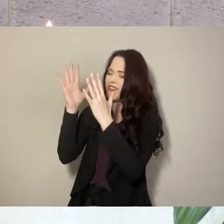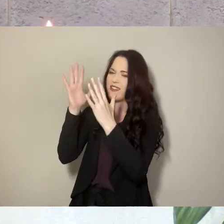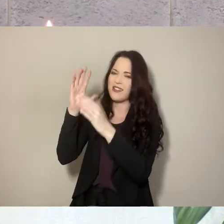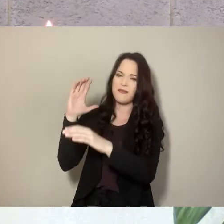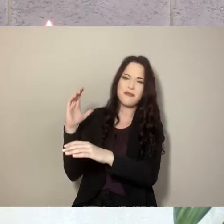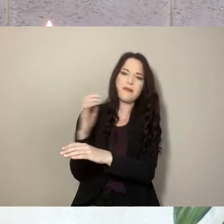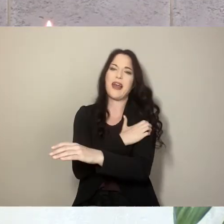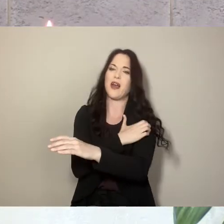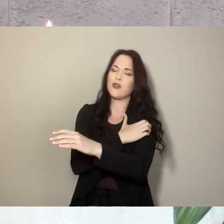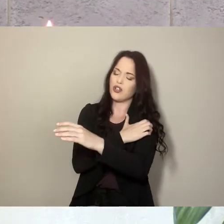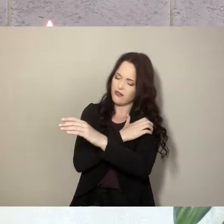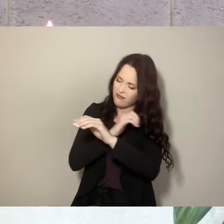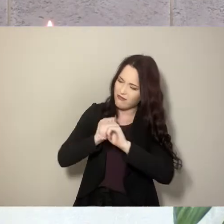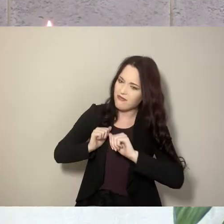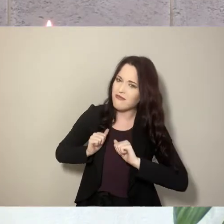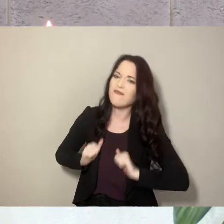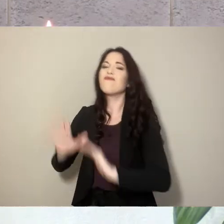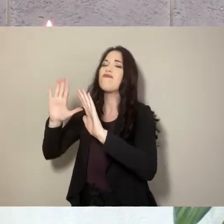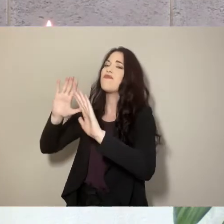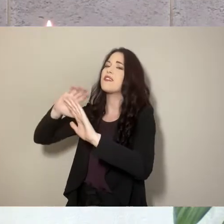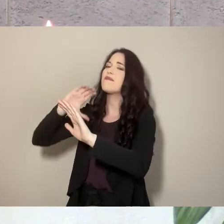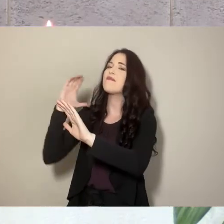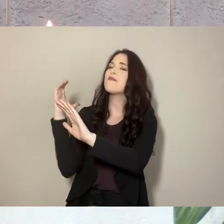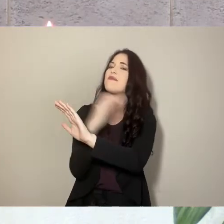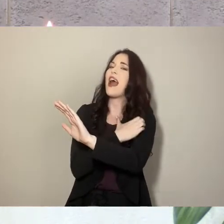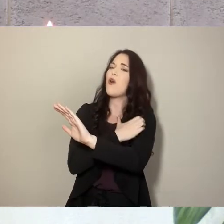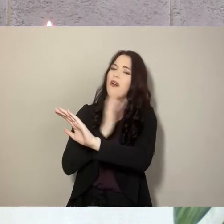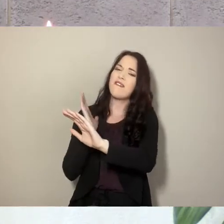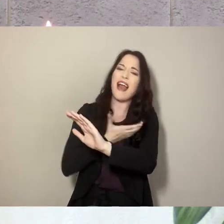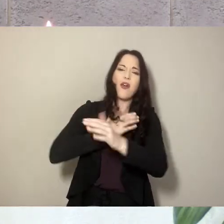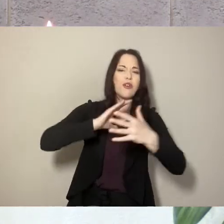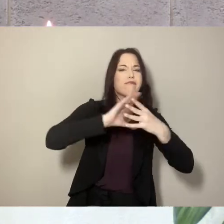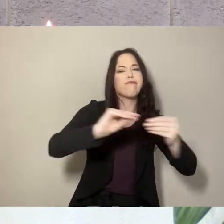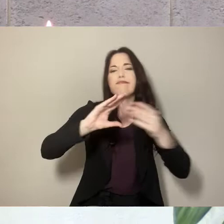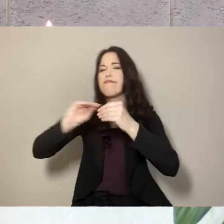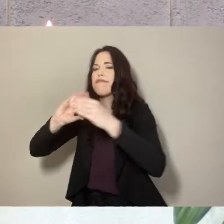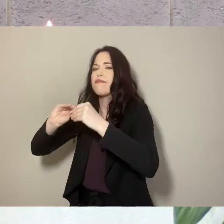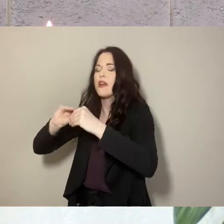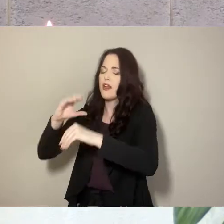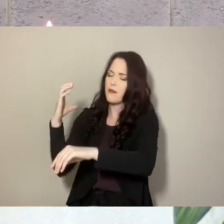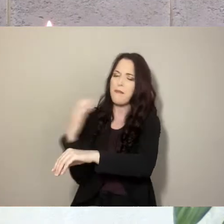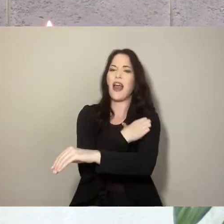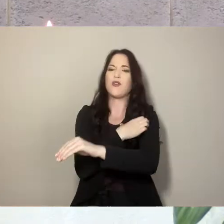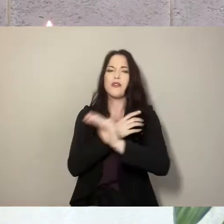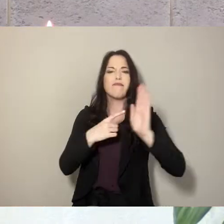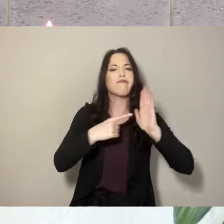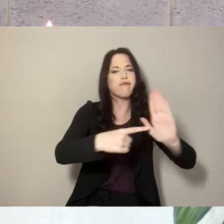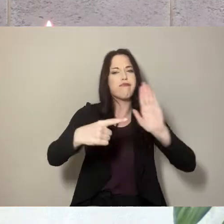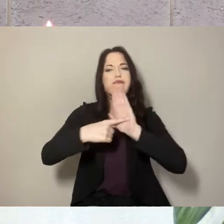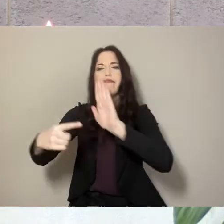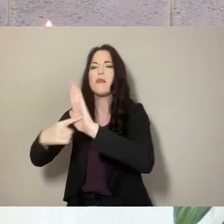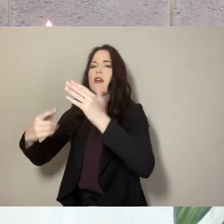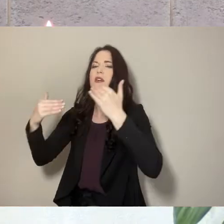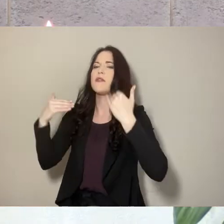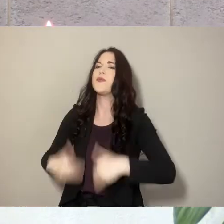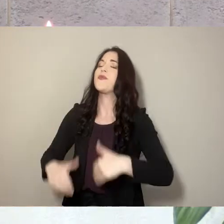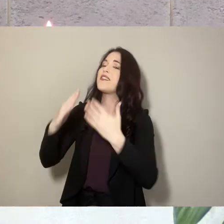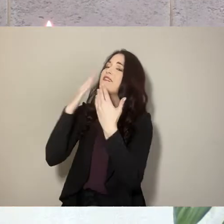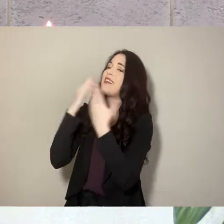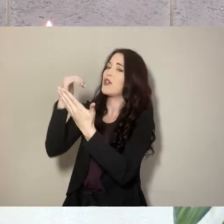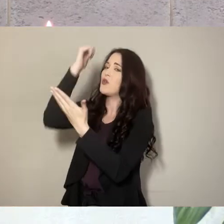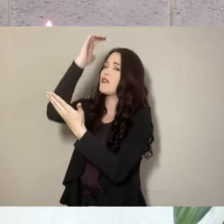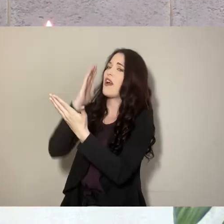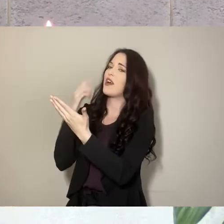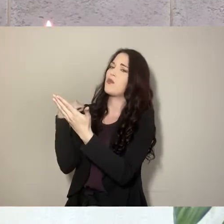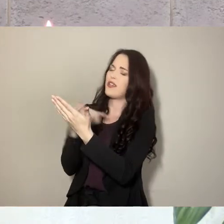spirits, O God, the power of our voices, the power of our signs. Thank you, God. We